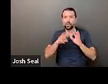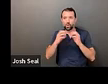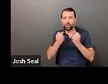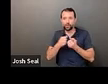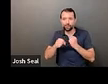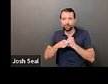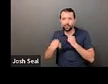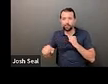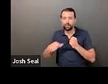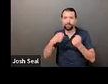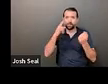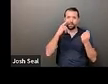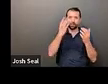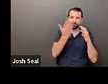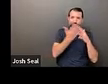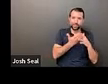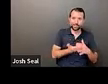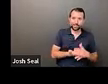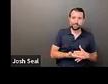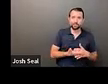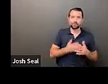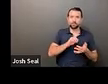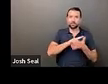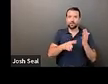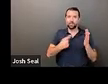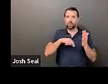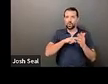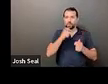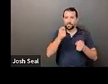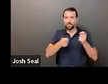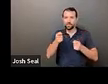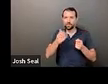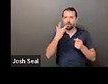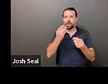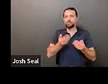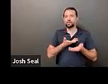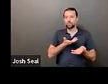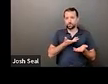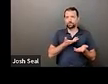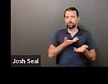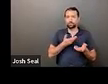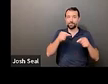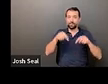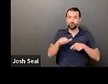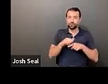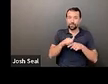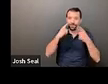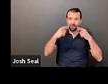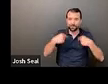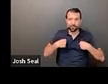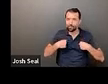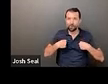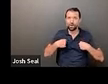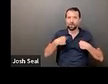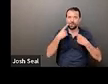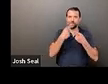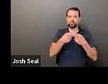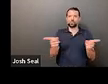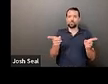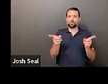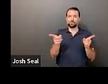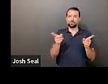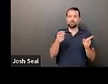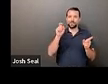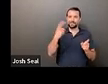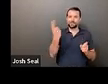based on the feedback that we've received, because these are not our trainings. These are your trainings. So if there are things that you need us to change, if there are things that you want us to